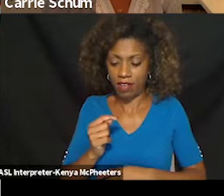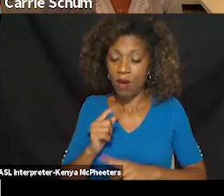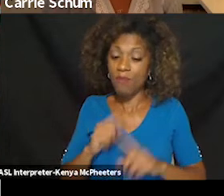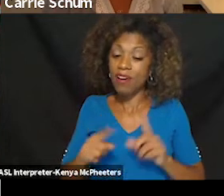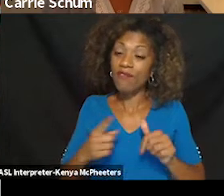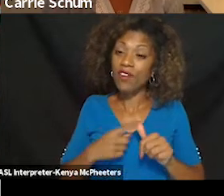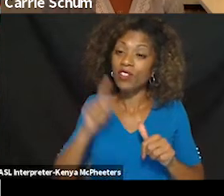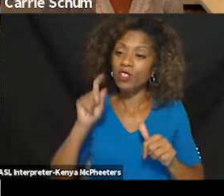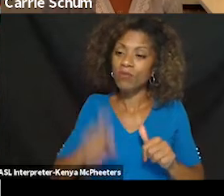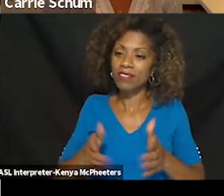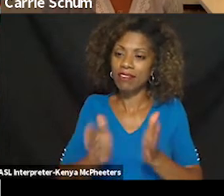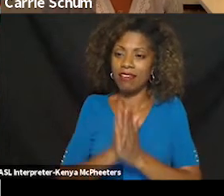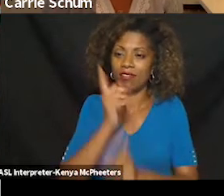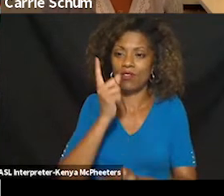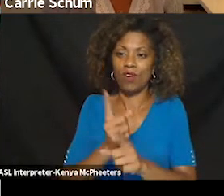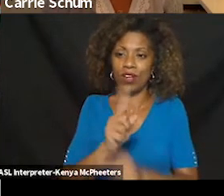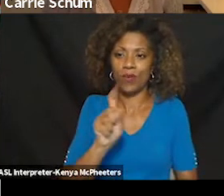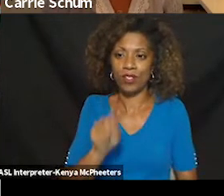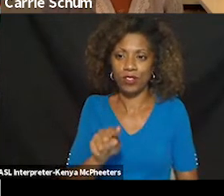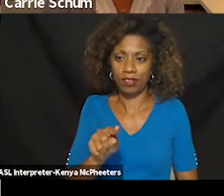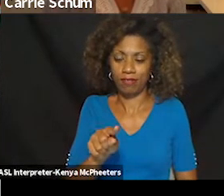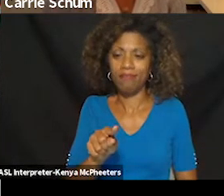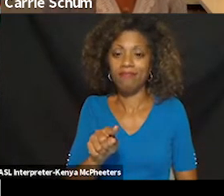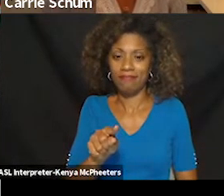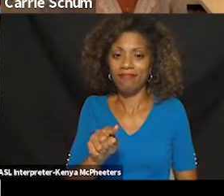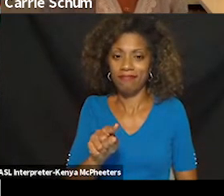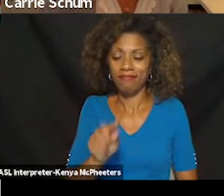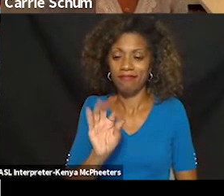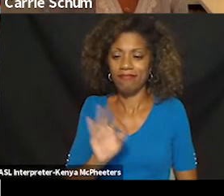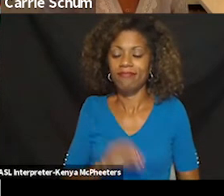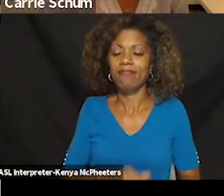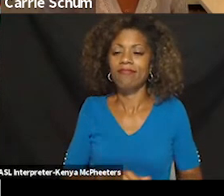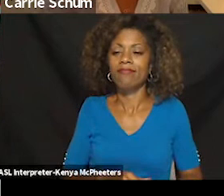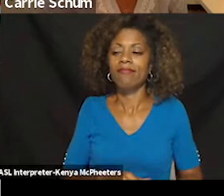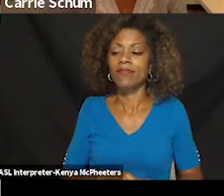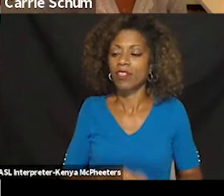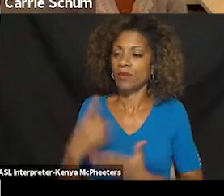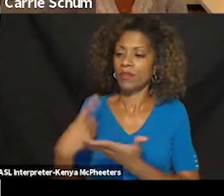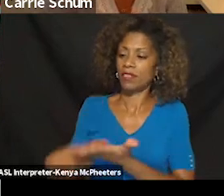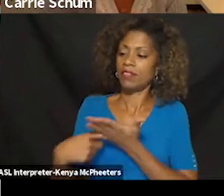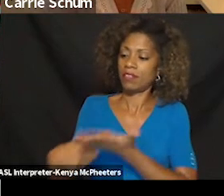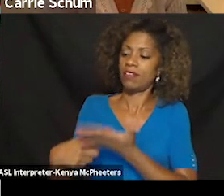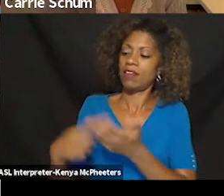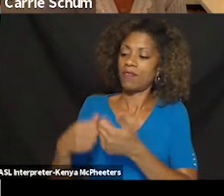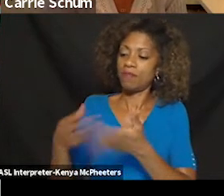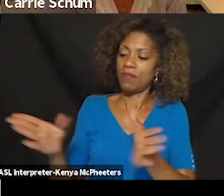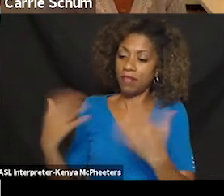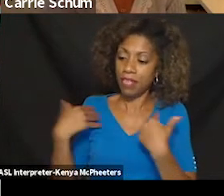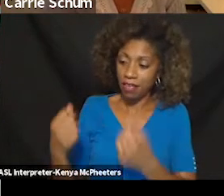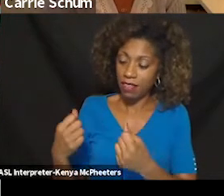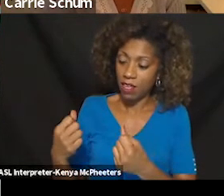here was incredibly useful. So we were talking to public health people. They were telling us what they wanted to know and also what they were being